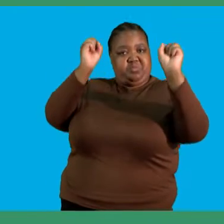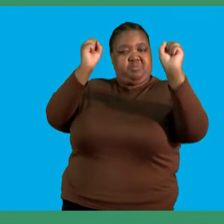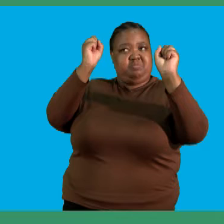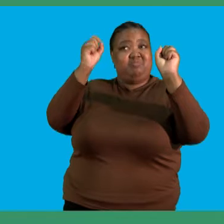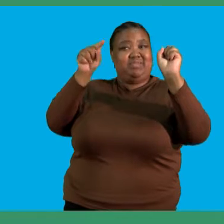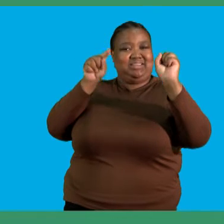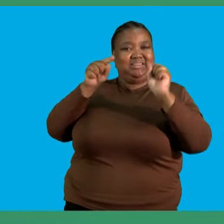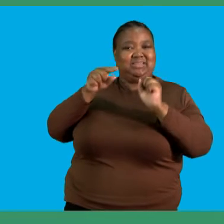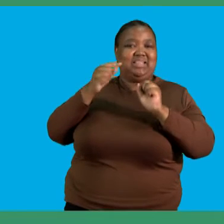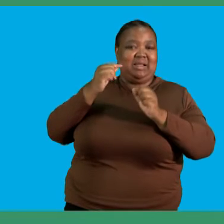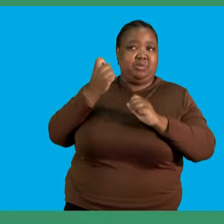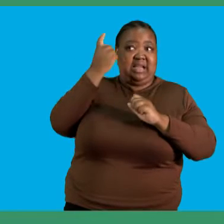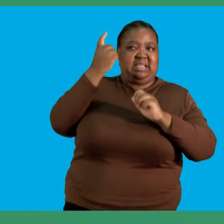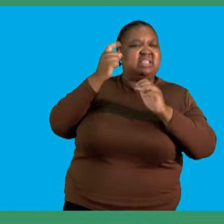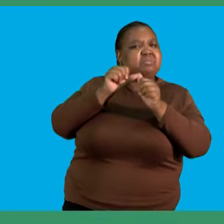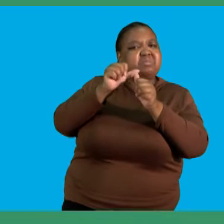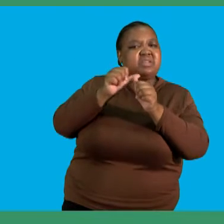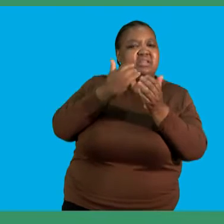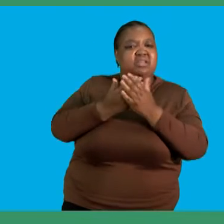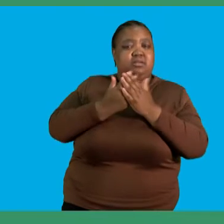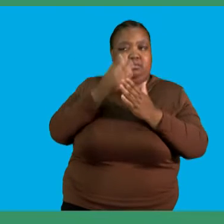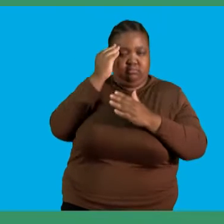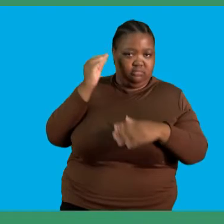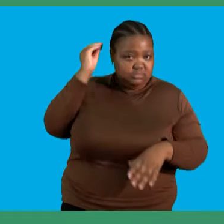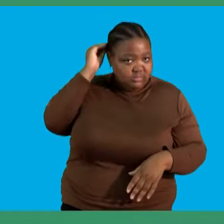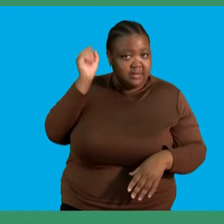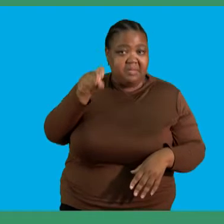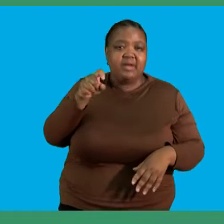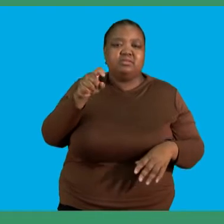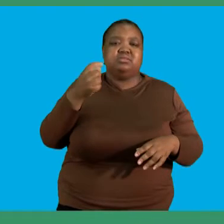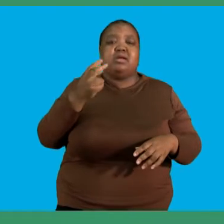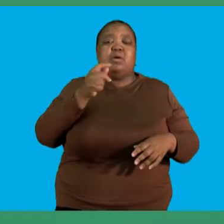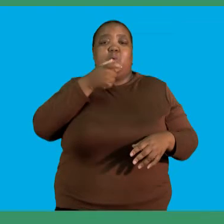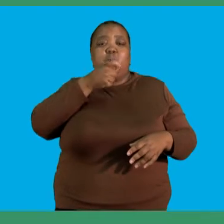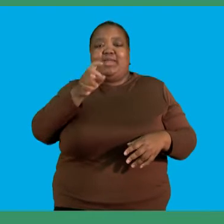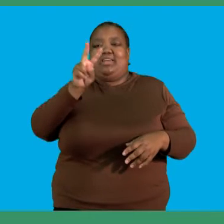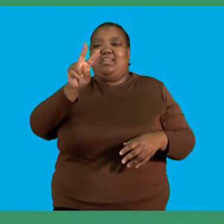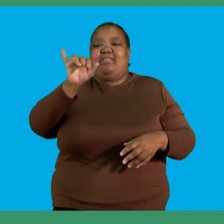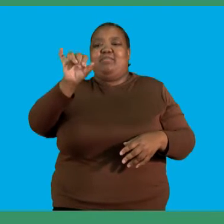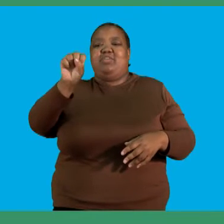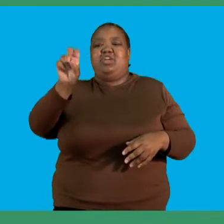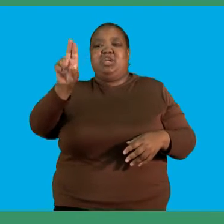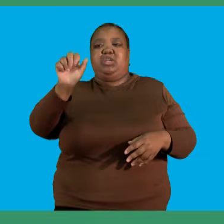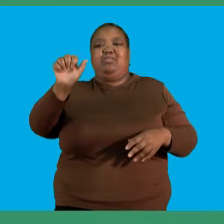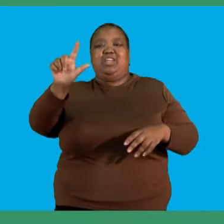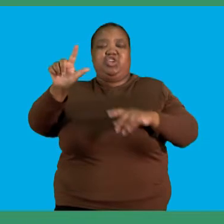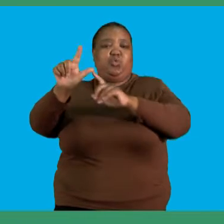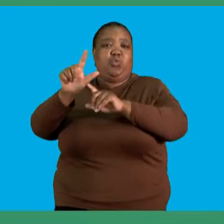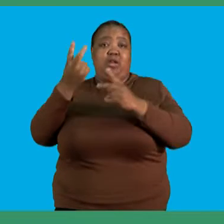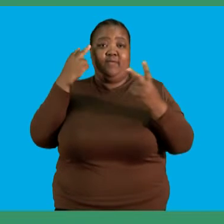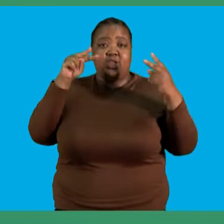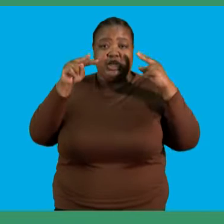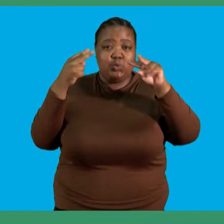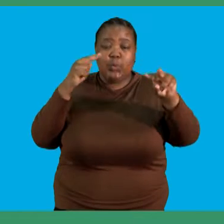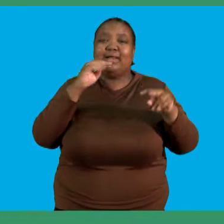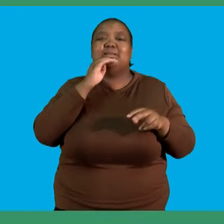enhance a presentation. So keep that in mind. So with the term visual, what are we talking about? Visual has